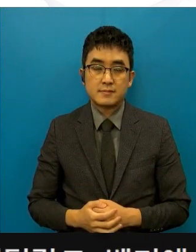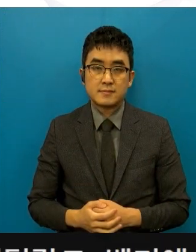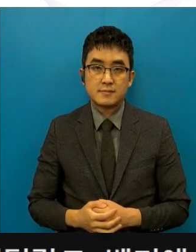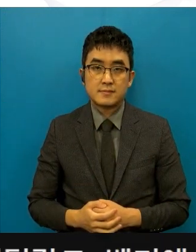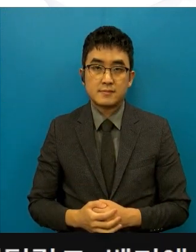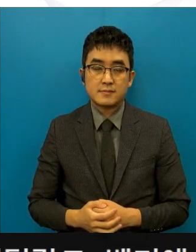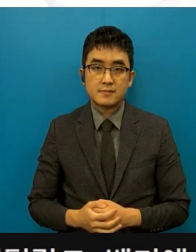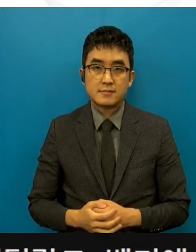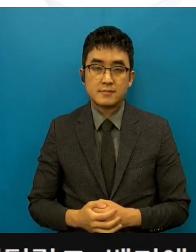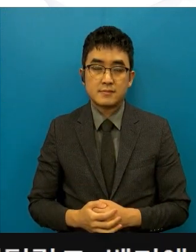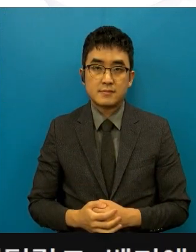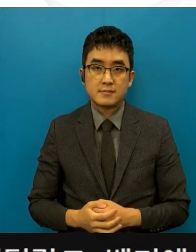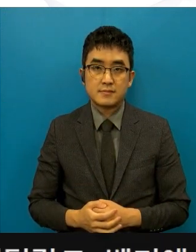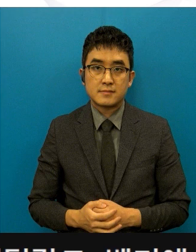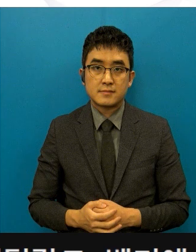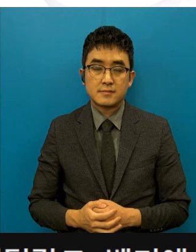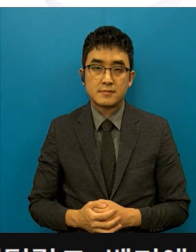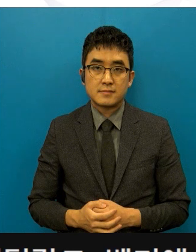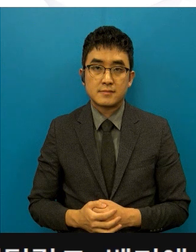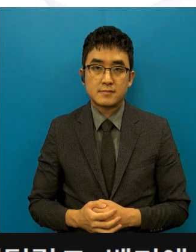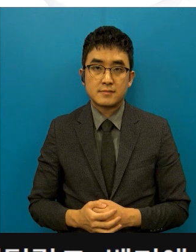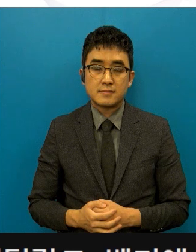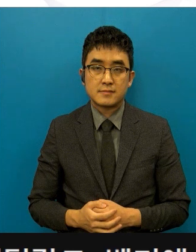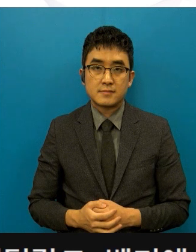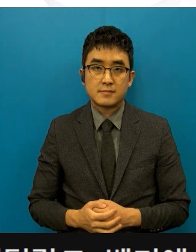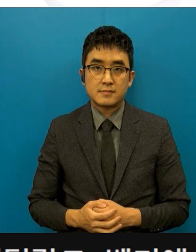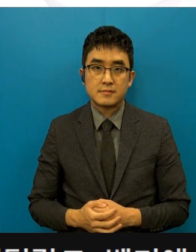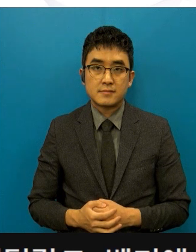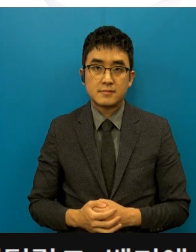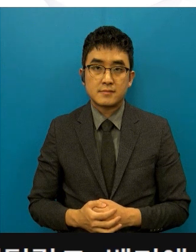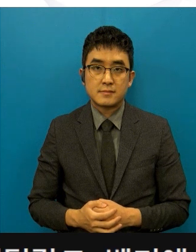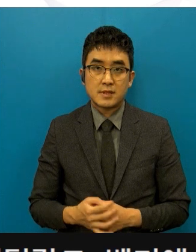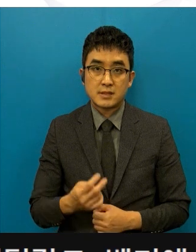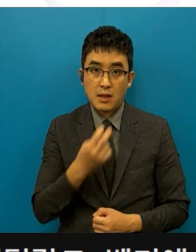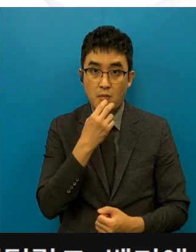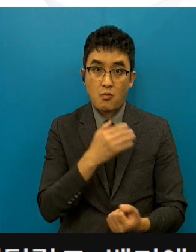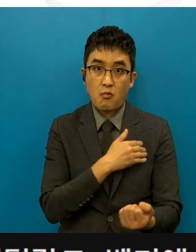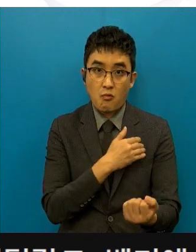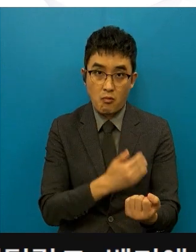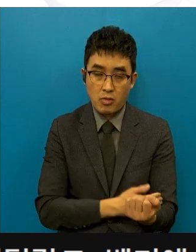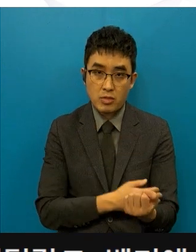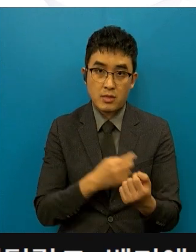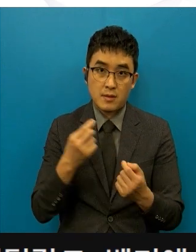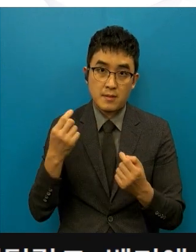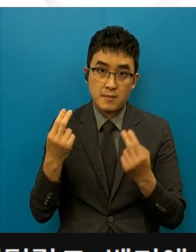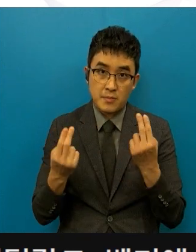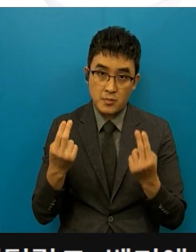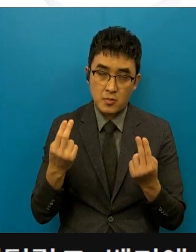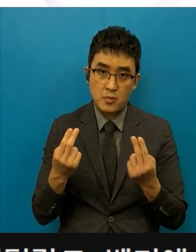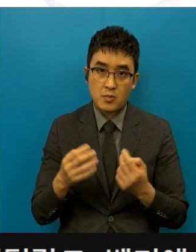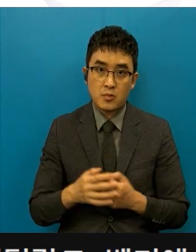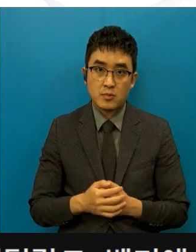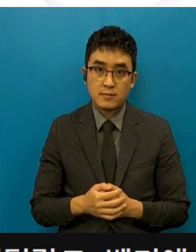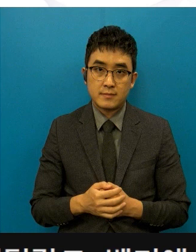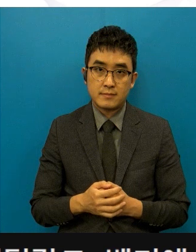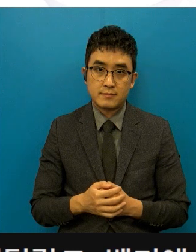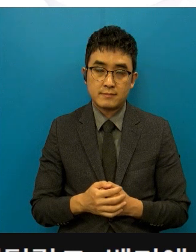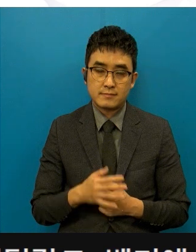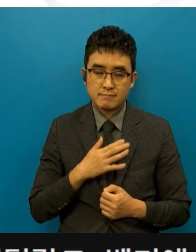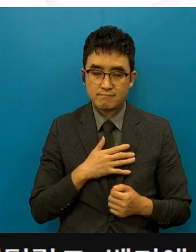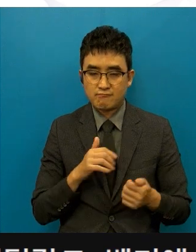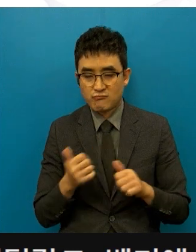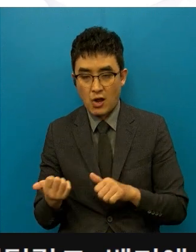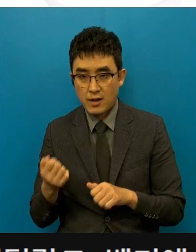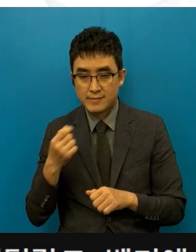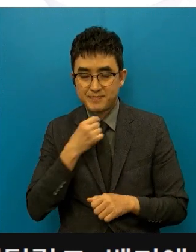and assisted suicide or euthanasia is the argument of slippery slope. So we start from point